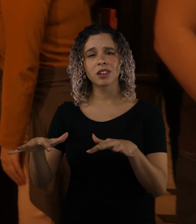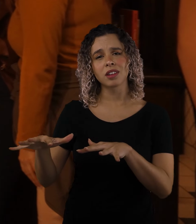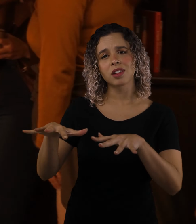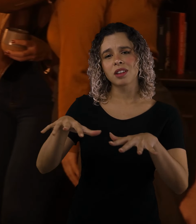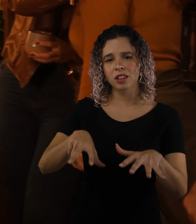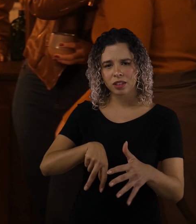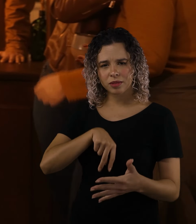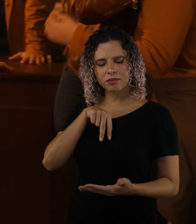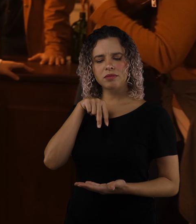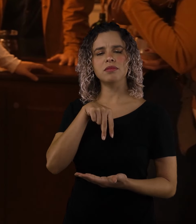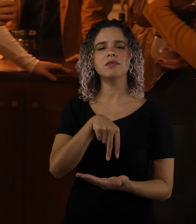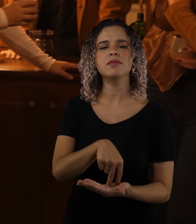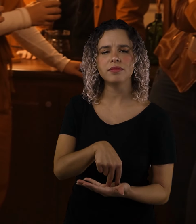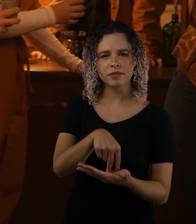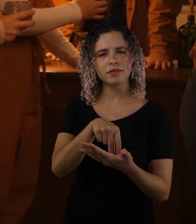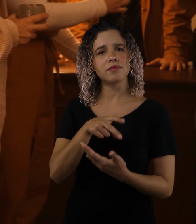on this earth